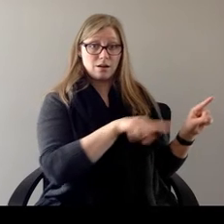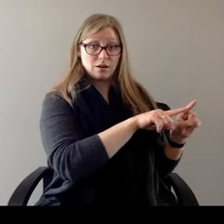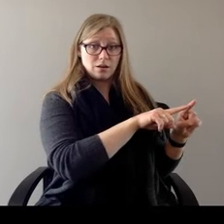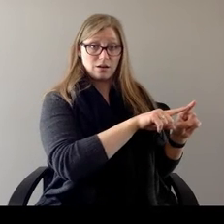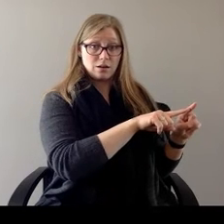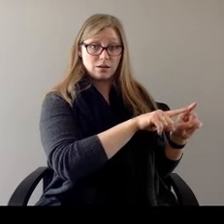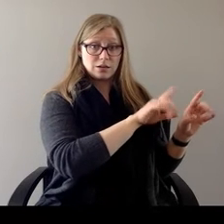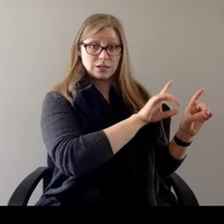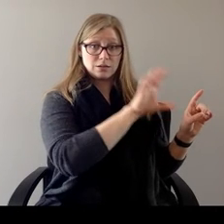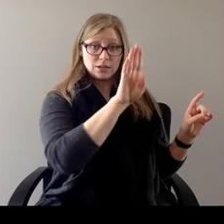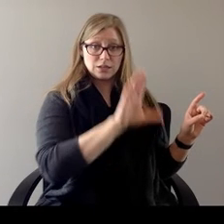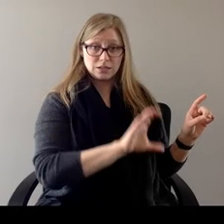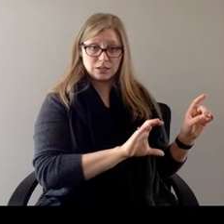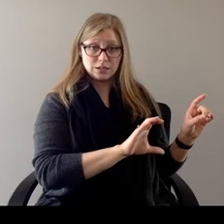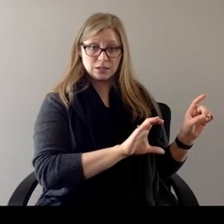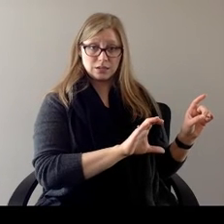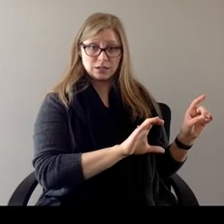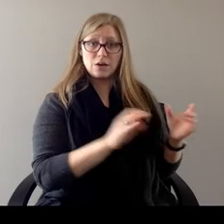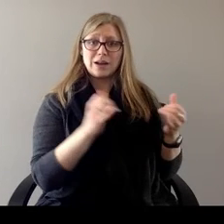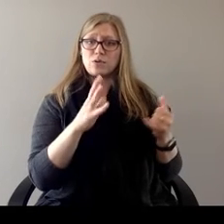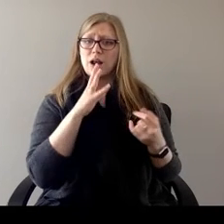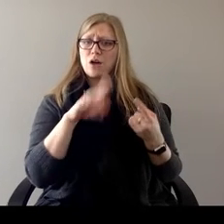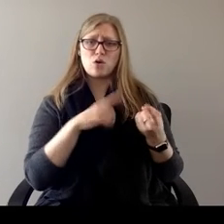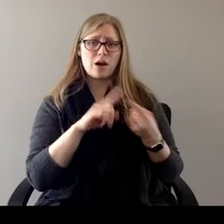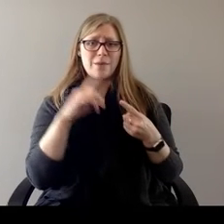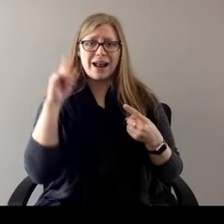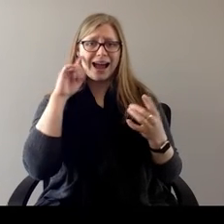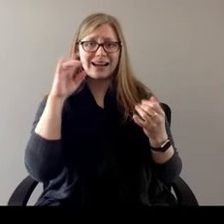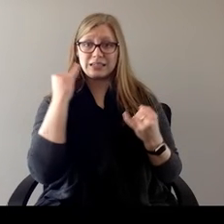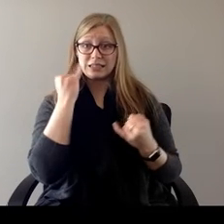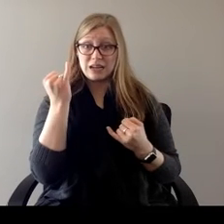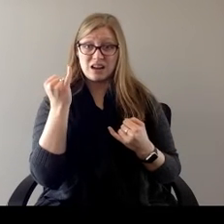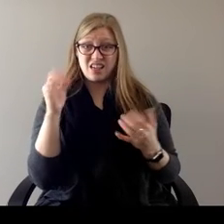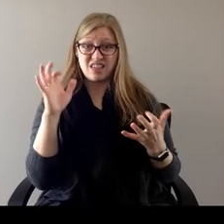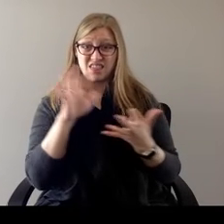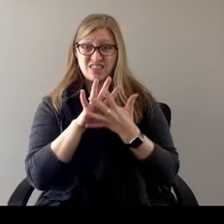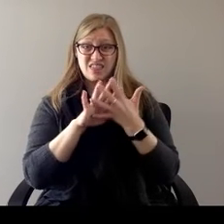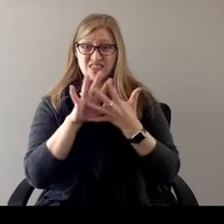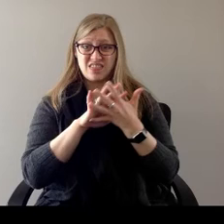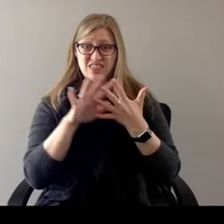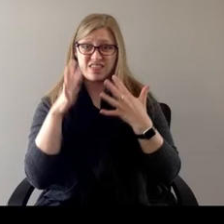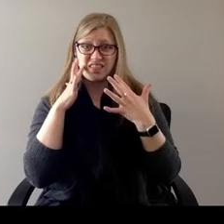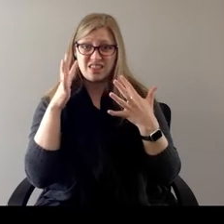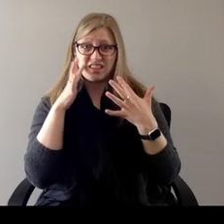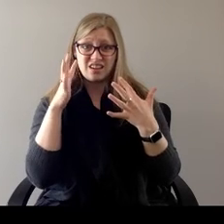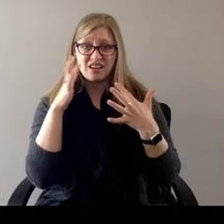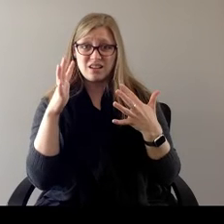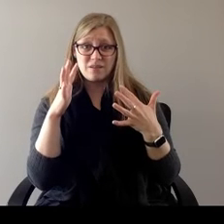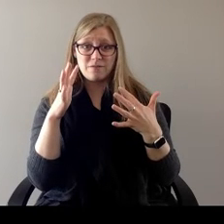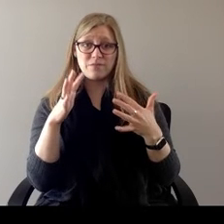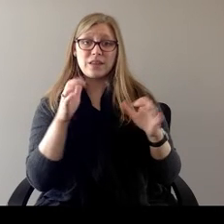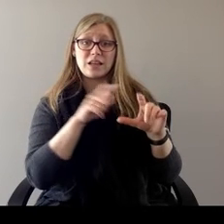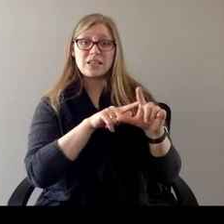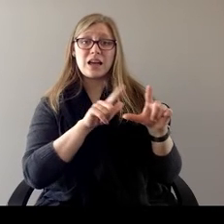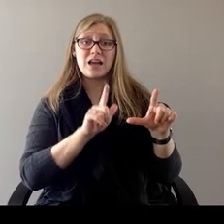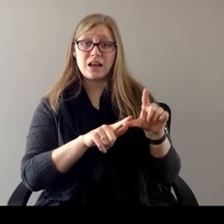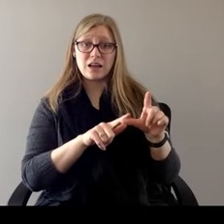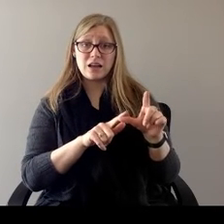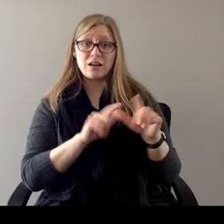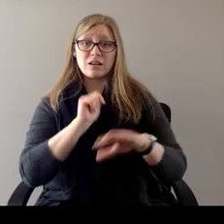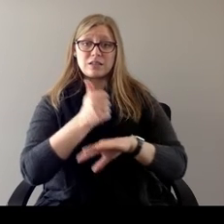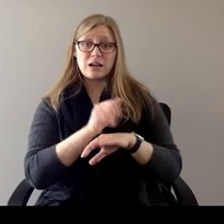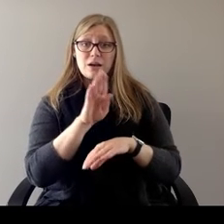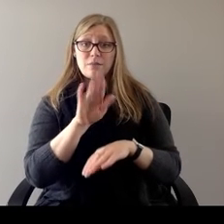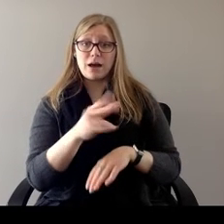Okay, so now we're going to talk about the idea of an included angle. An included angle is the angle formed by two adjacent